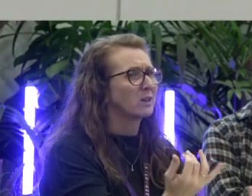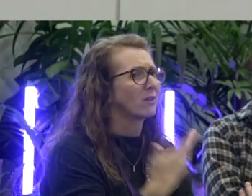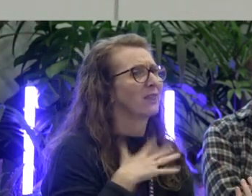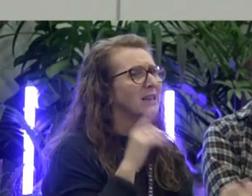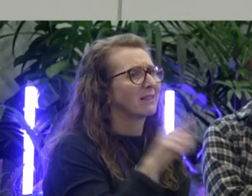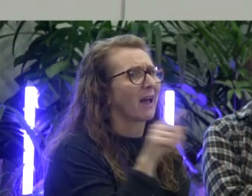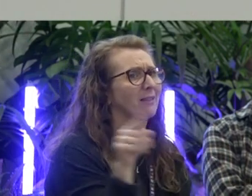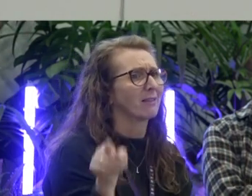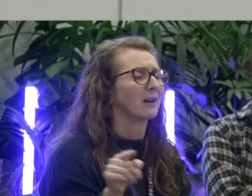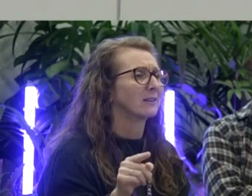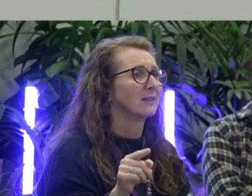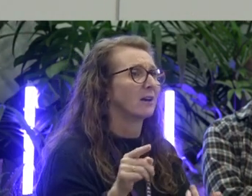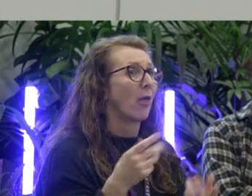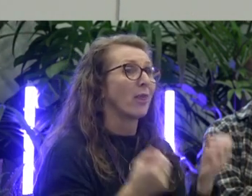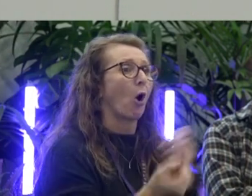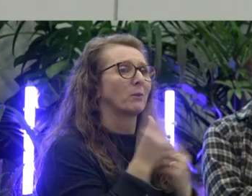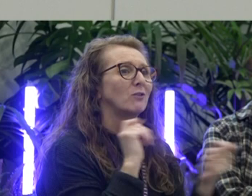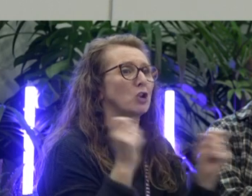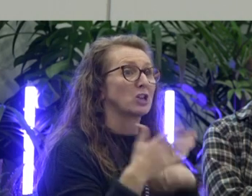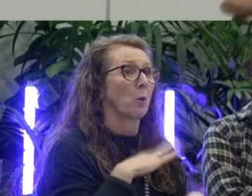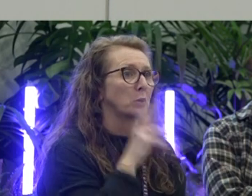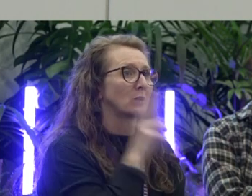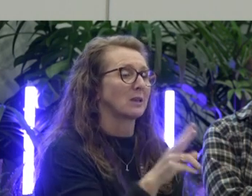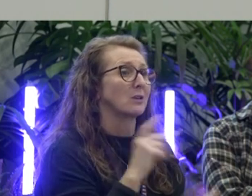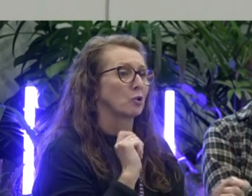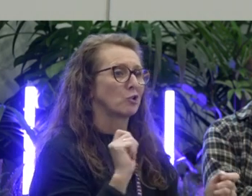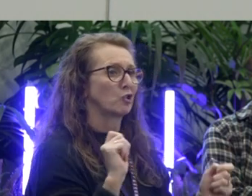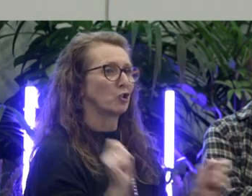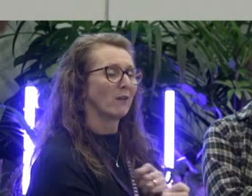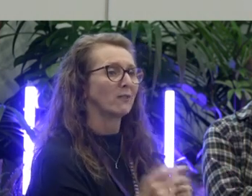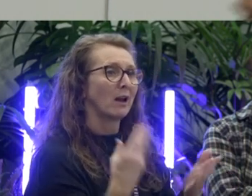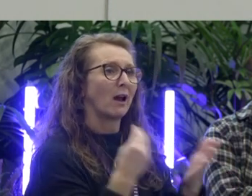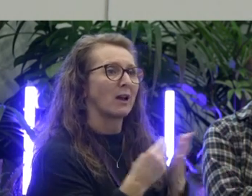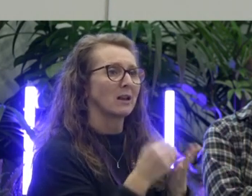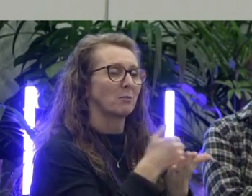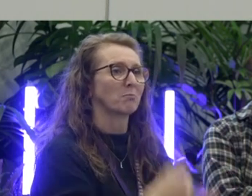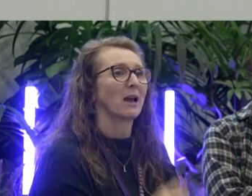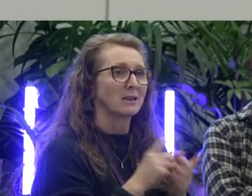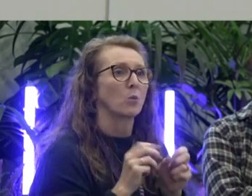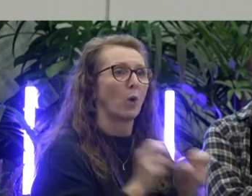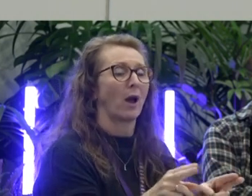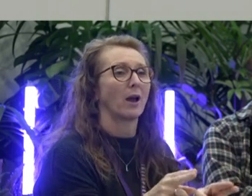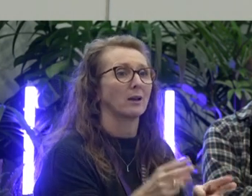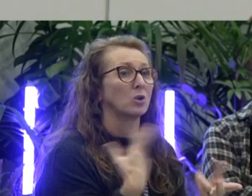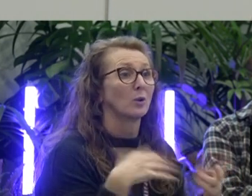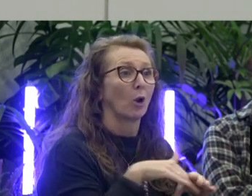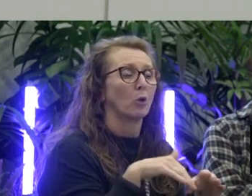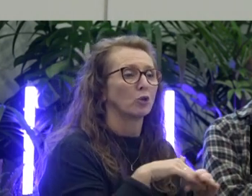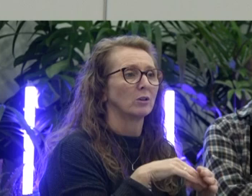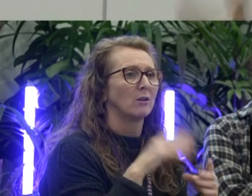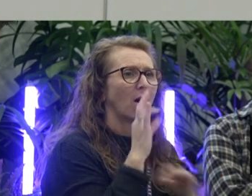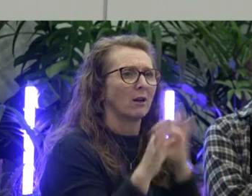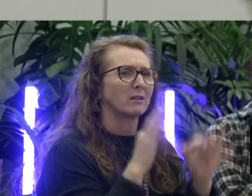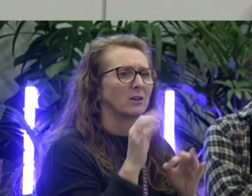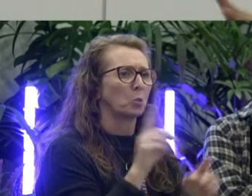needs. The opportunity for change that I'd like to see is a shift to an asset-based approach to equity and to inclusion, asking questions like,